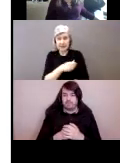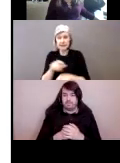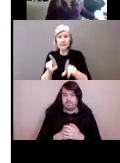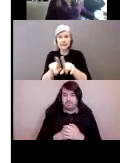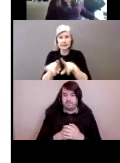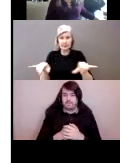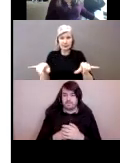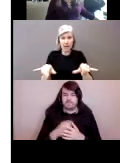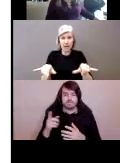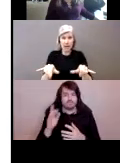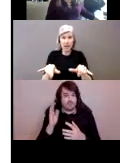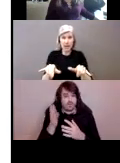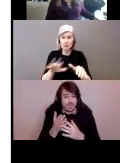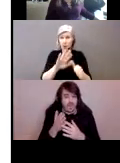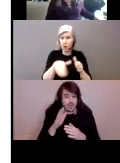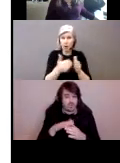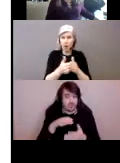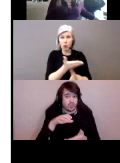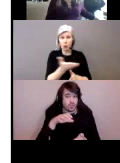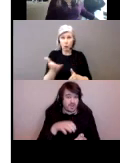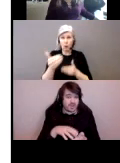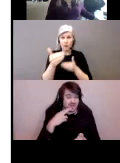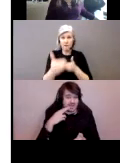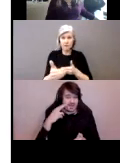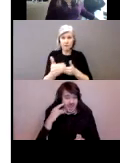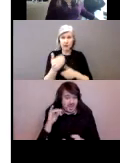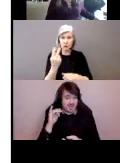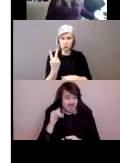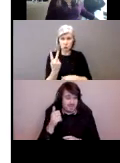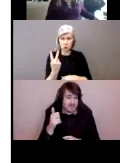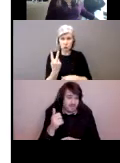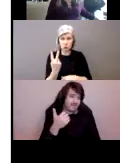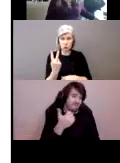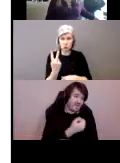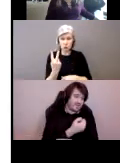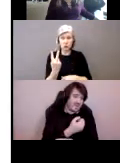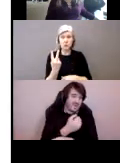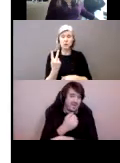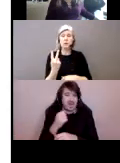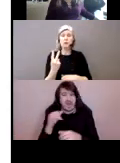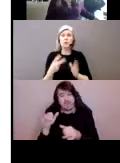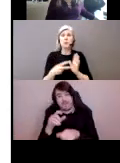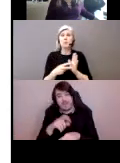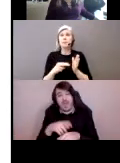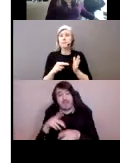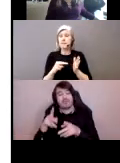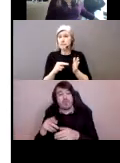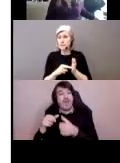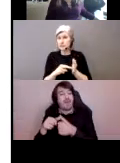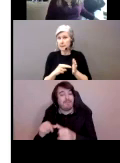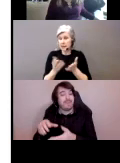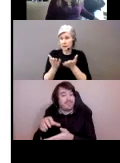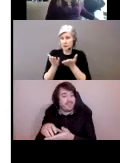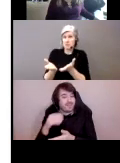Les intervenants dans les résidences vont être vaccinés en même temps que So les other support people working in